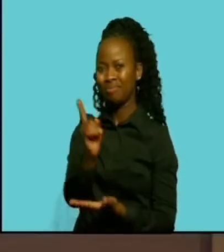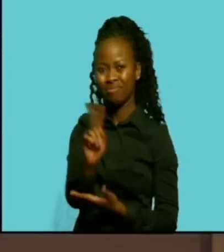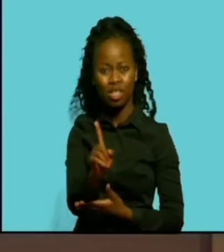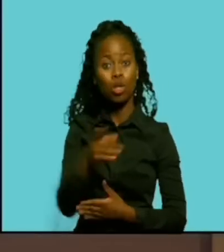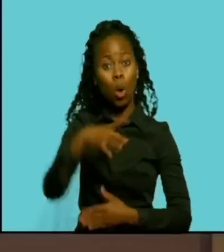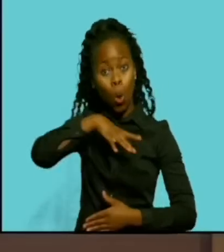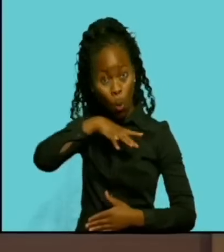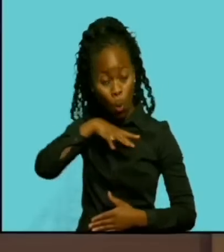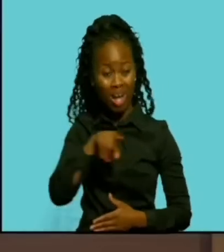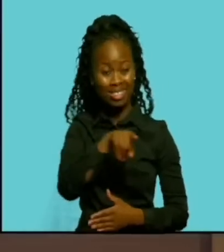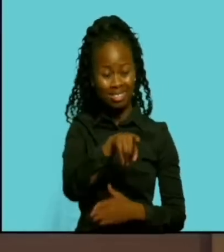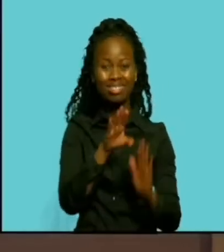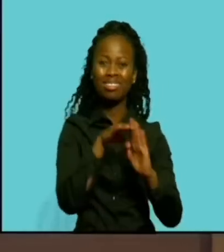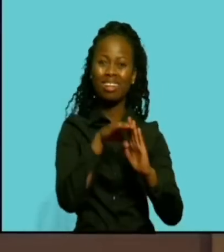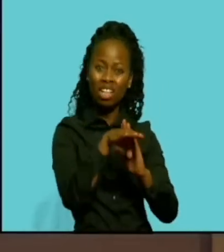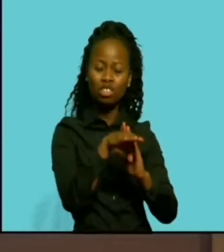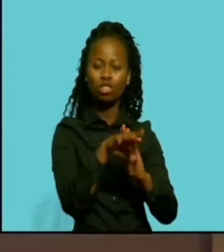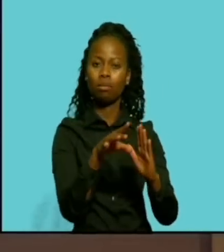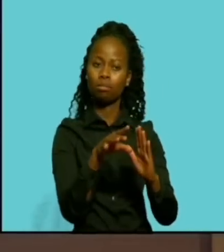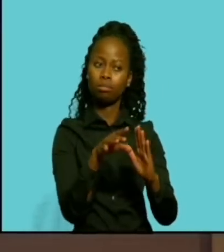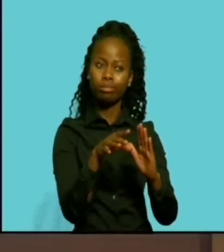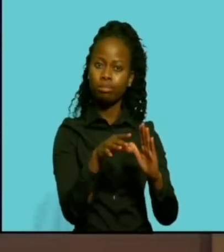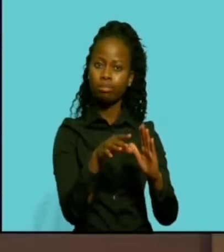to de-anchor.